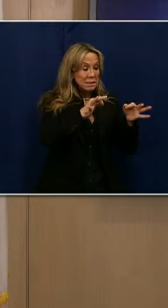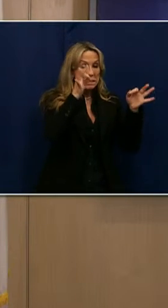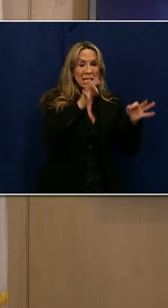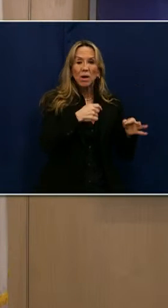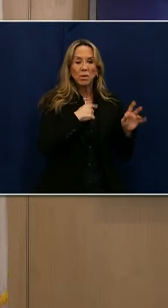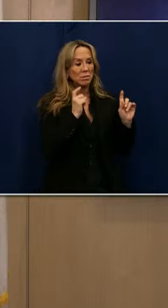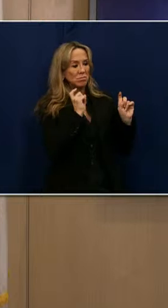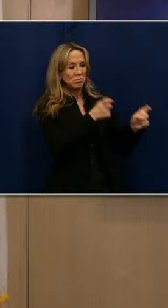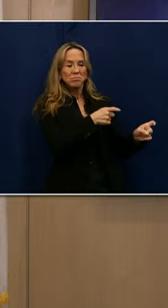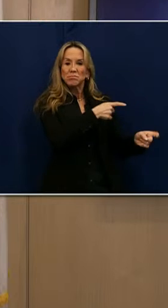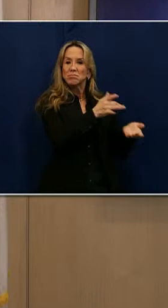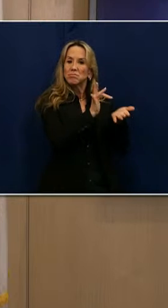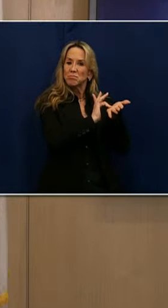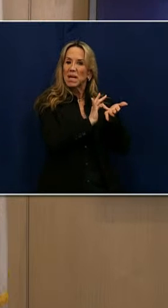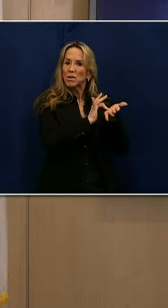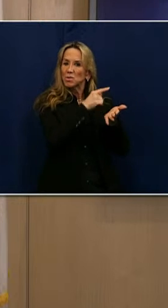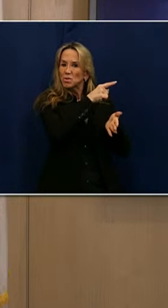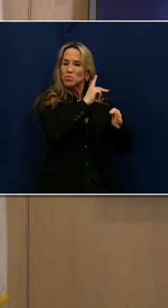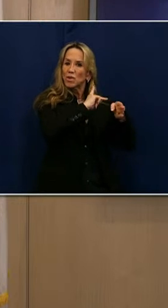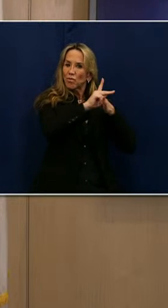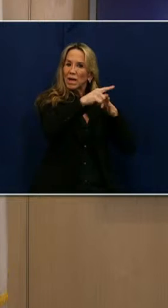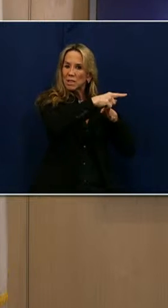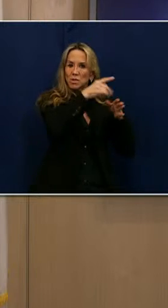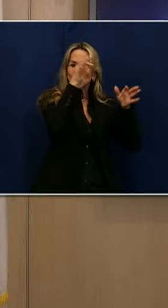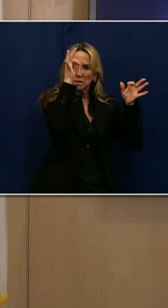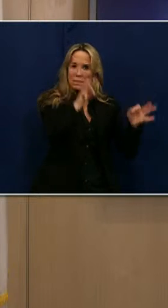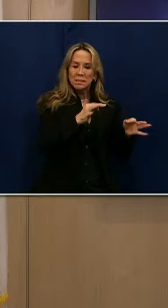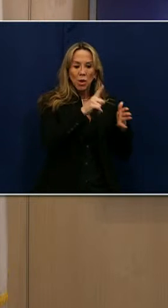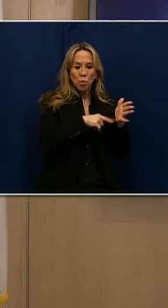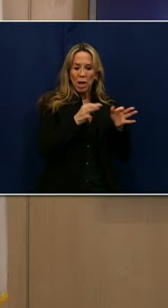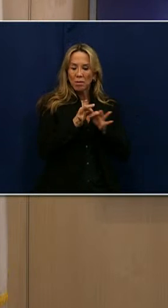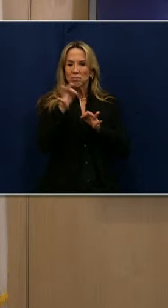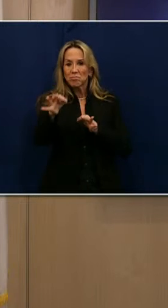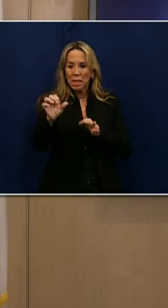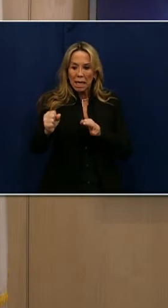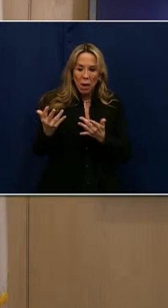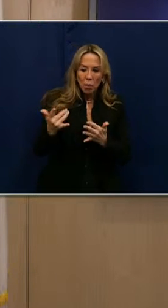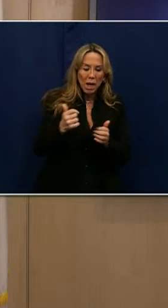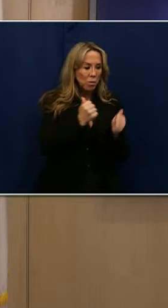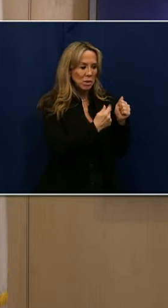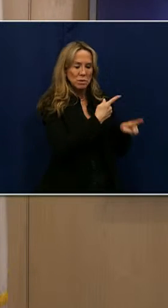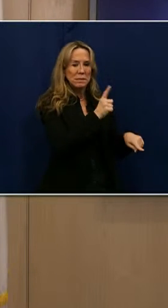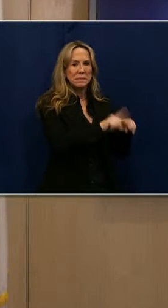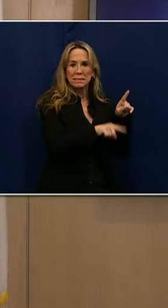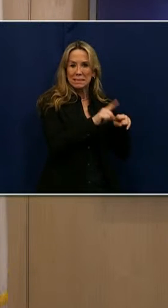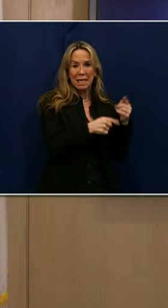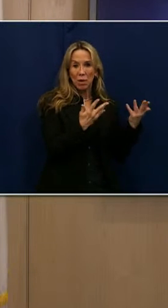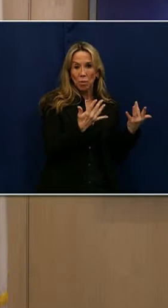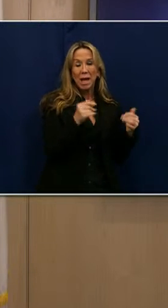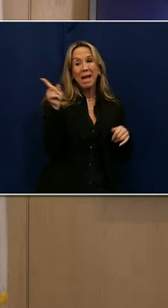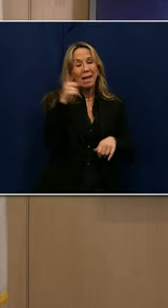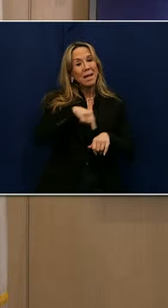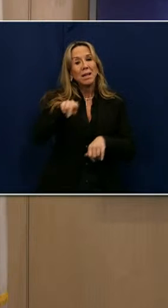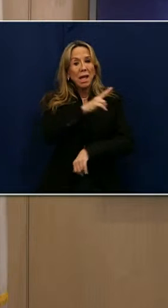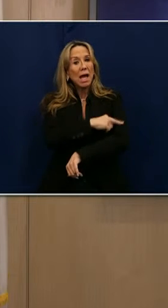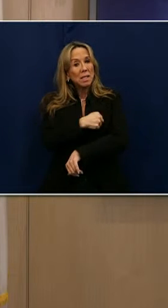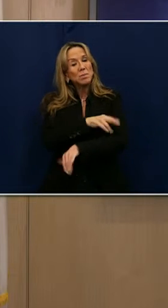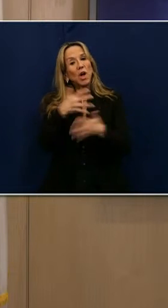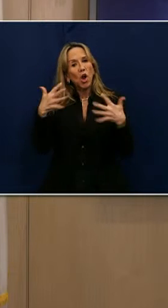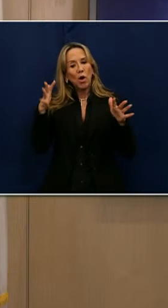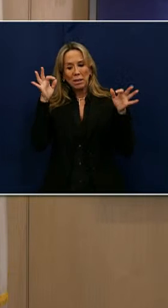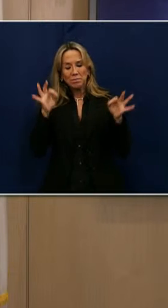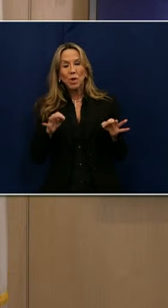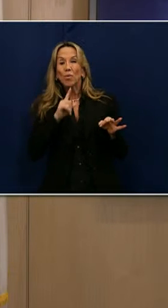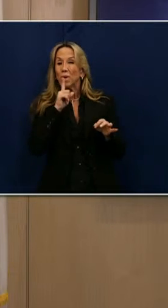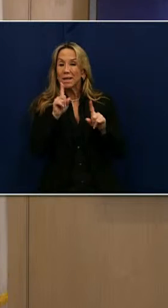make in terms of what procedures are delayed and what aren't. And our hospitals are already doing that. It's really dependent